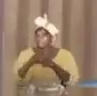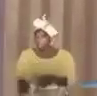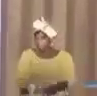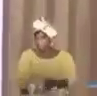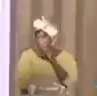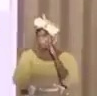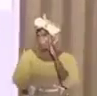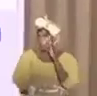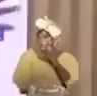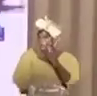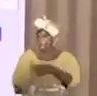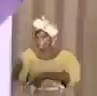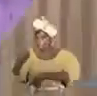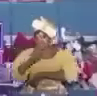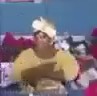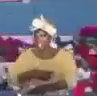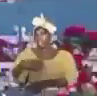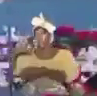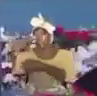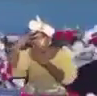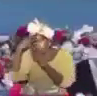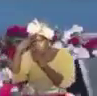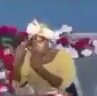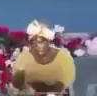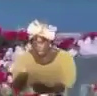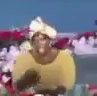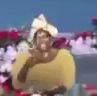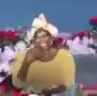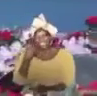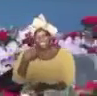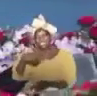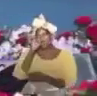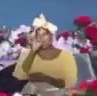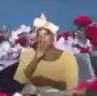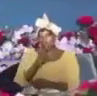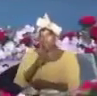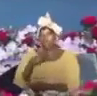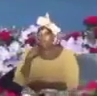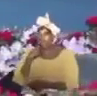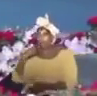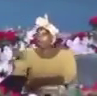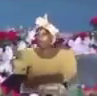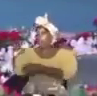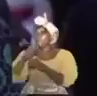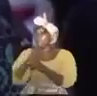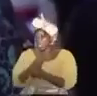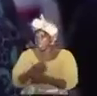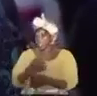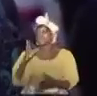day will get up and obey. The one who obeys is the one who receives.